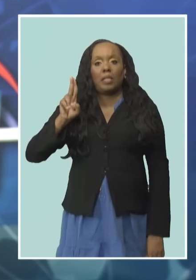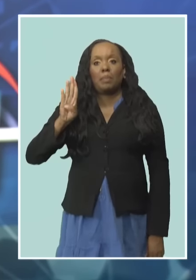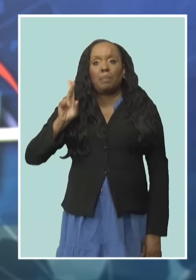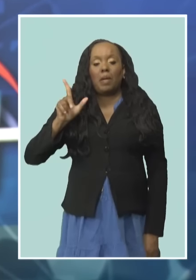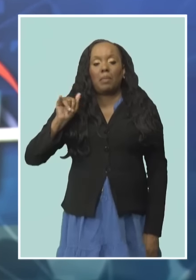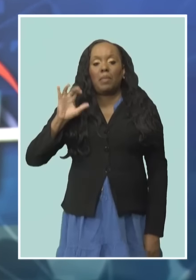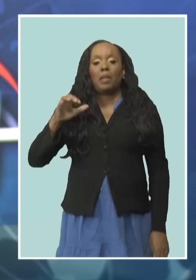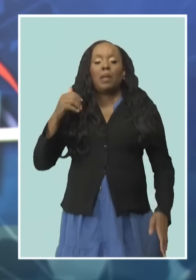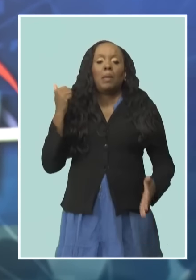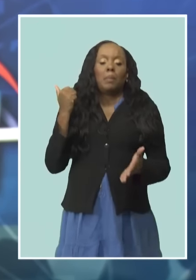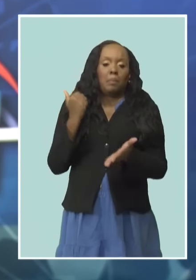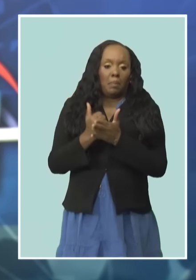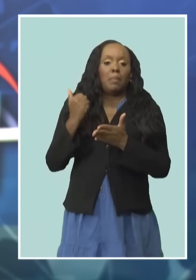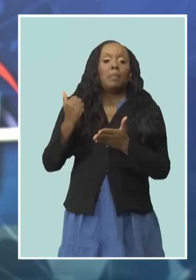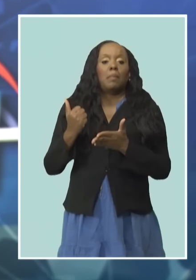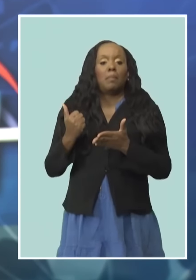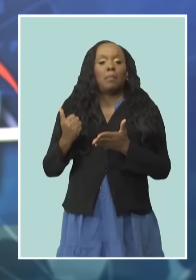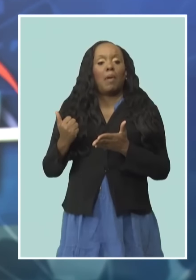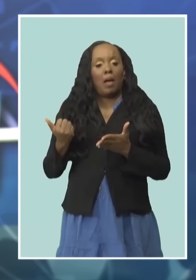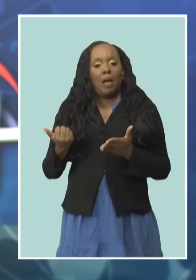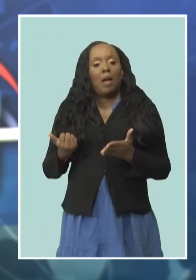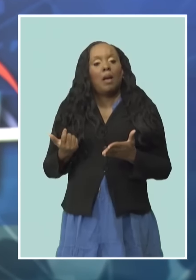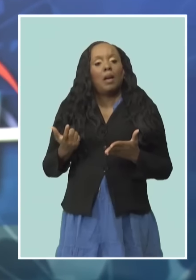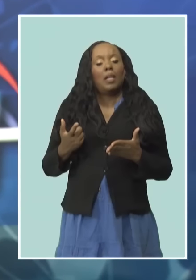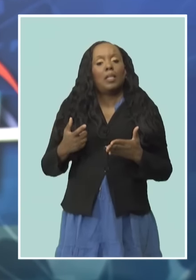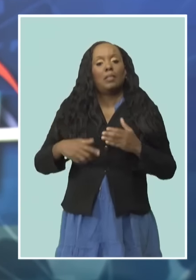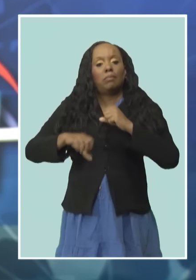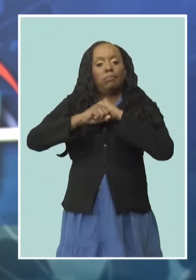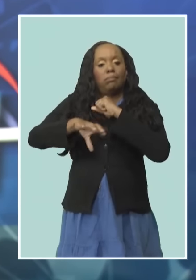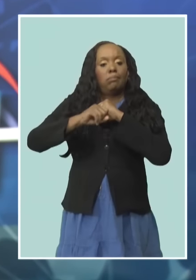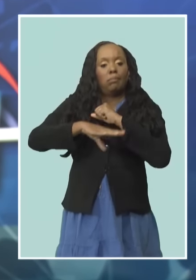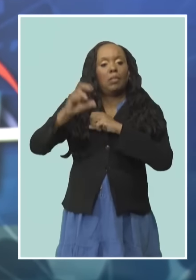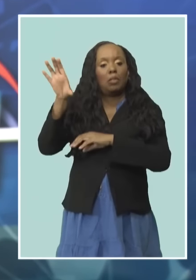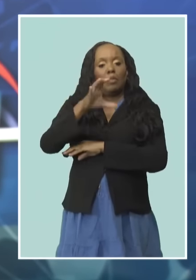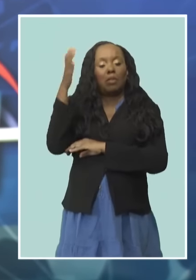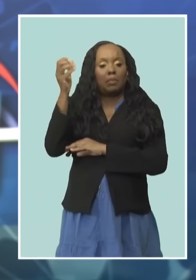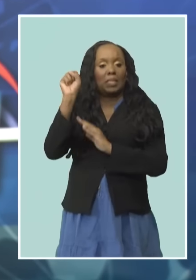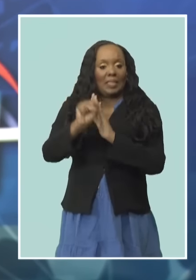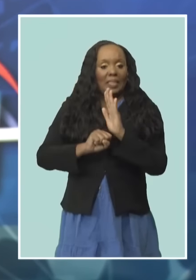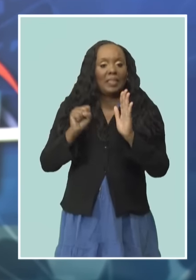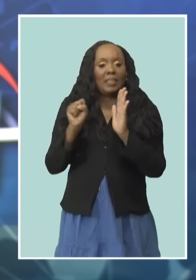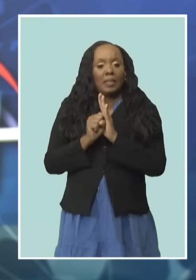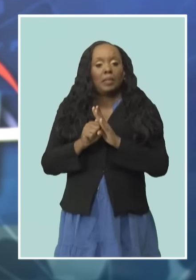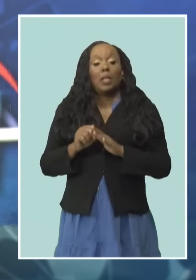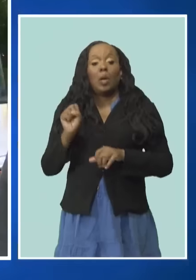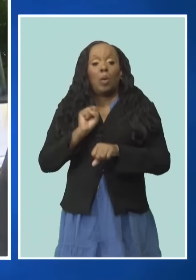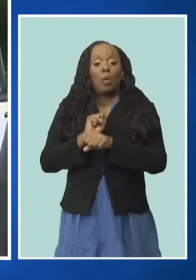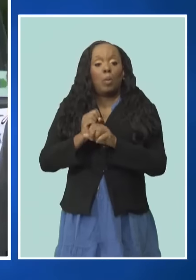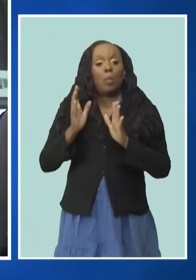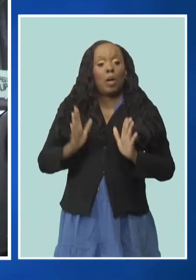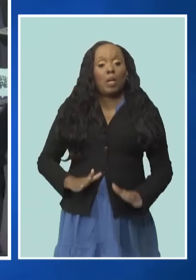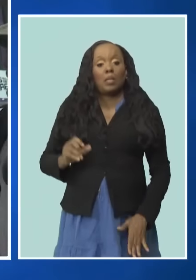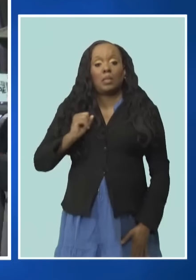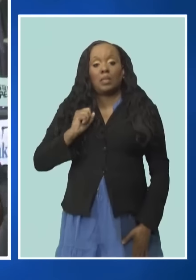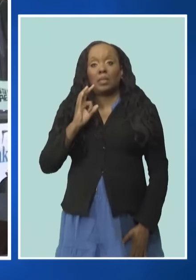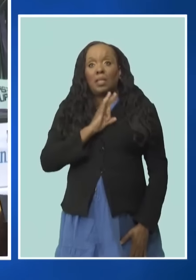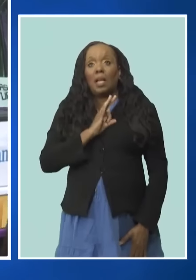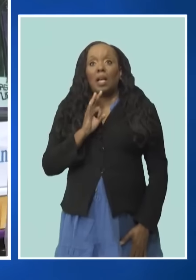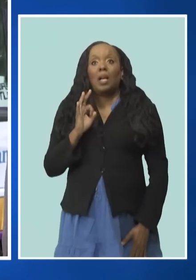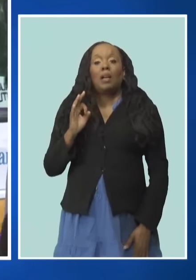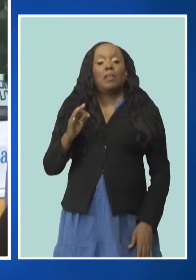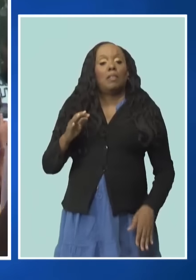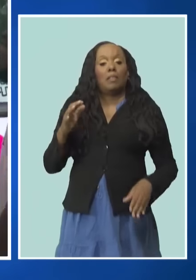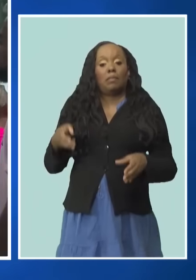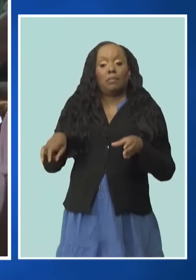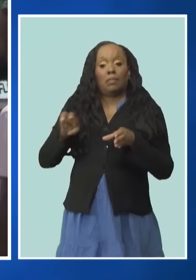of Barbados that is, for this upcoming Christmas season. Employees of the bank ventured around Barbados in a